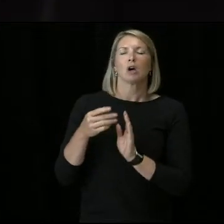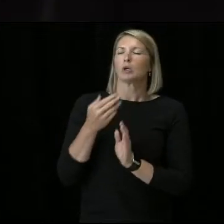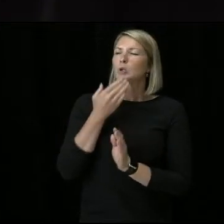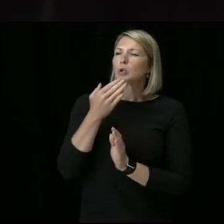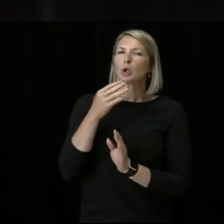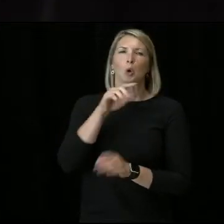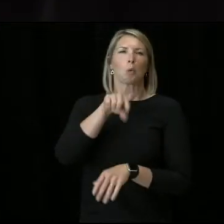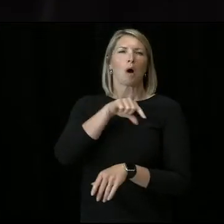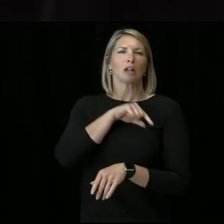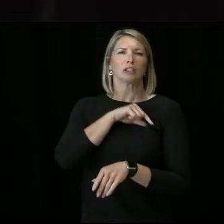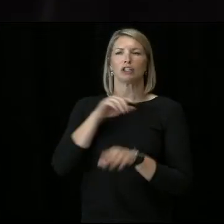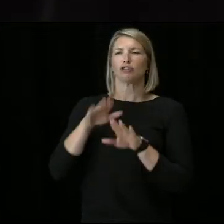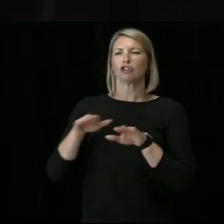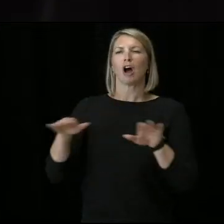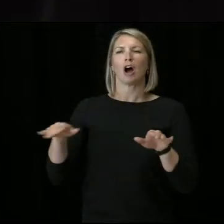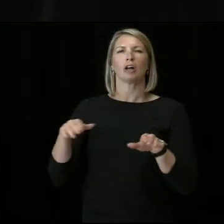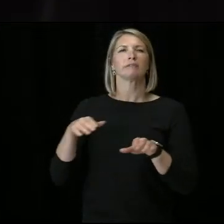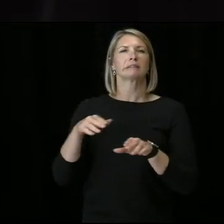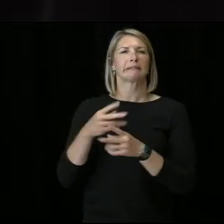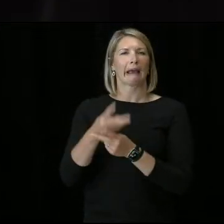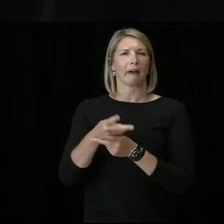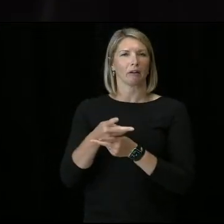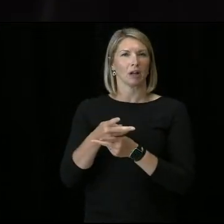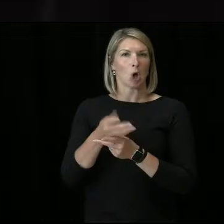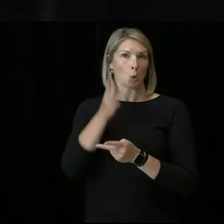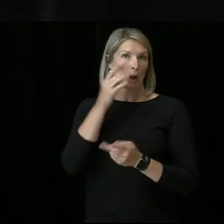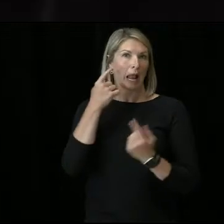the announcement we'll be making later this afternoon as well.